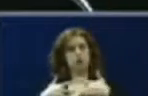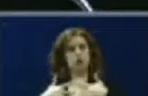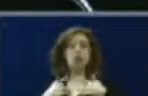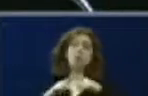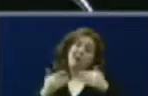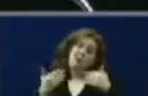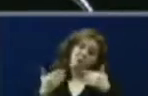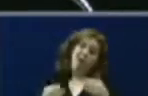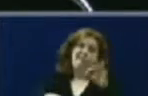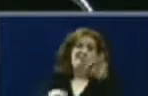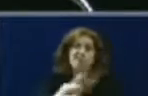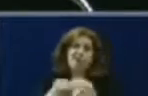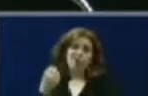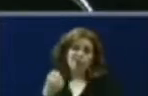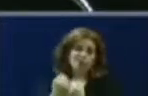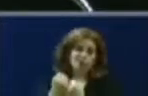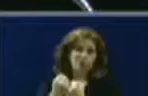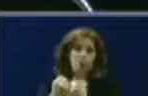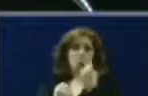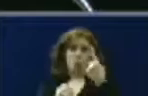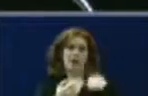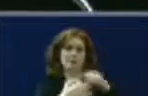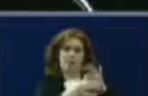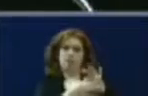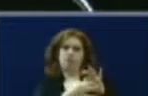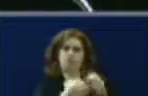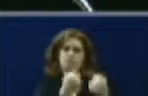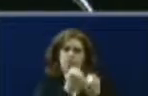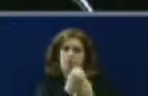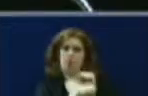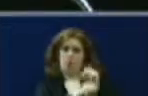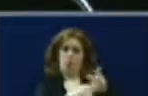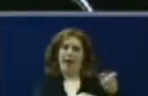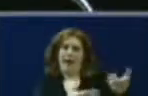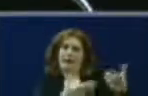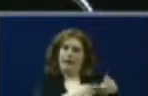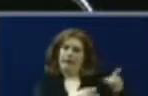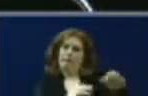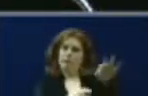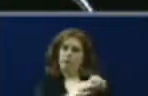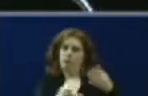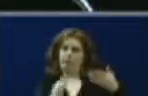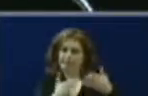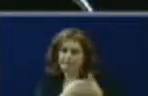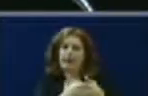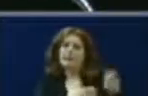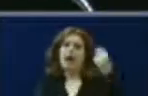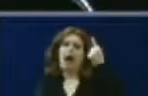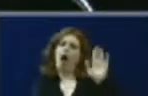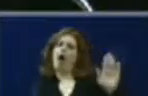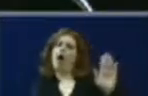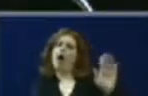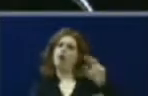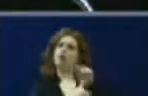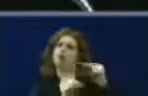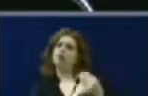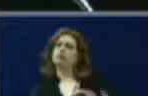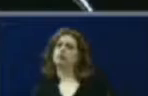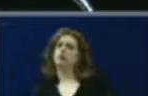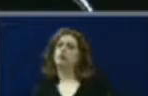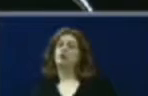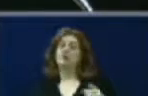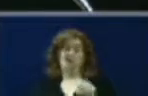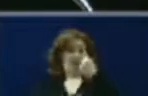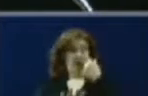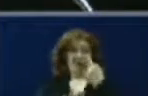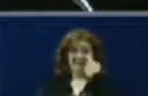it. One of my colleagues had a chance to actually vote against it, and I understand her reasoning for doing so. Now, understand that